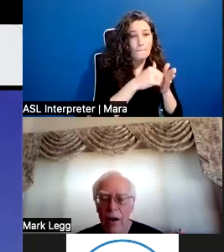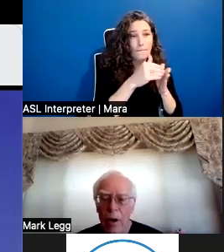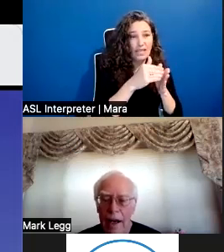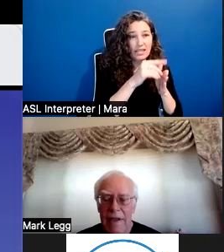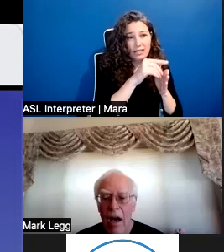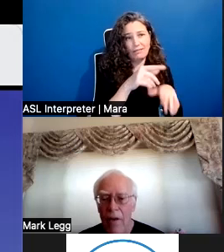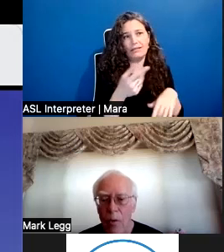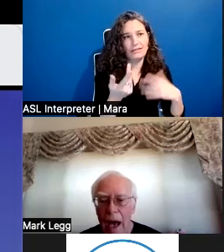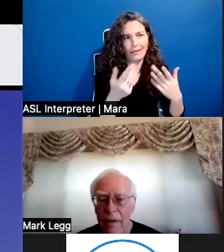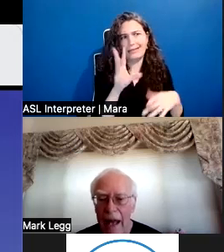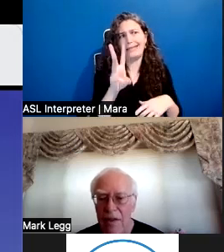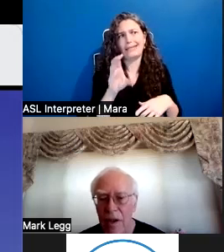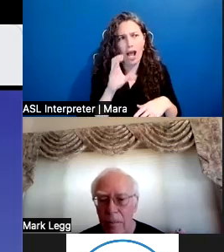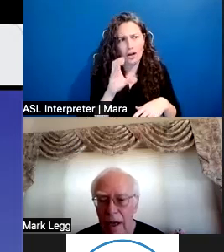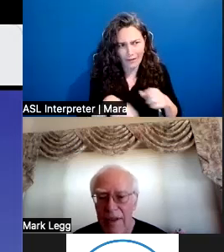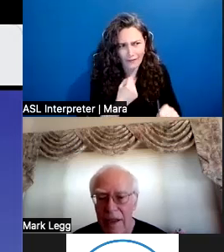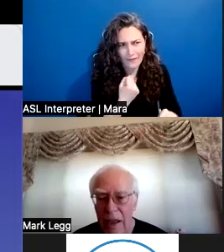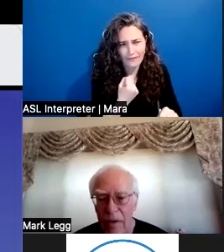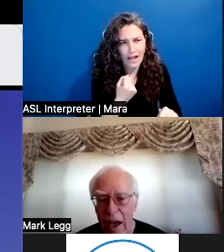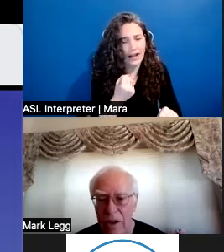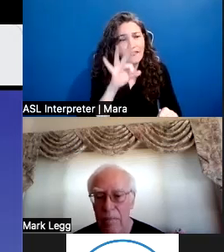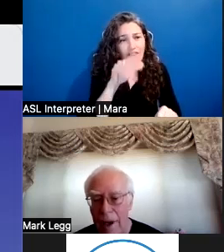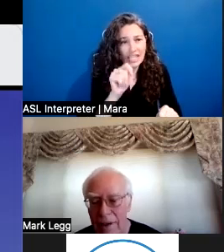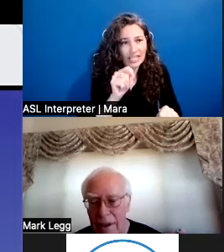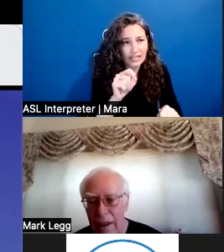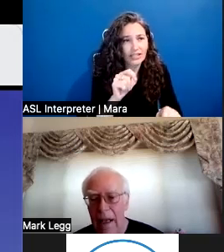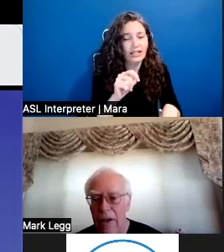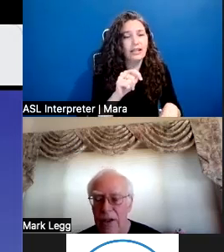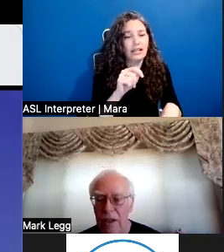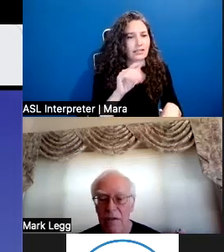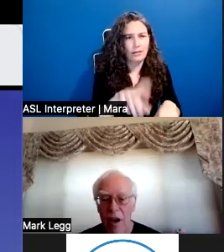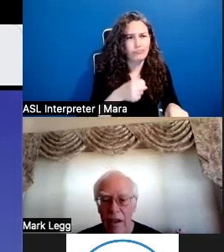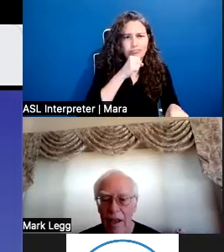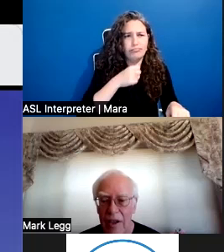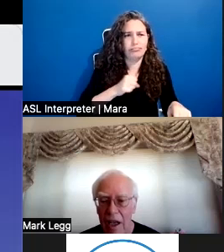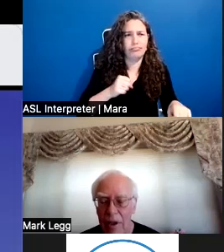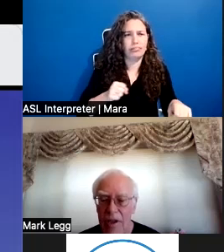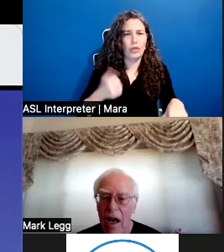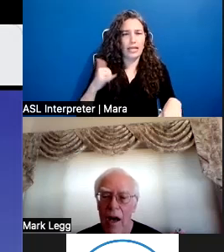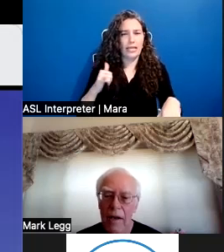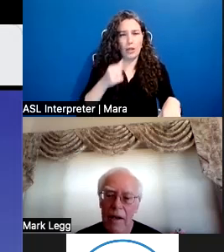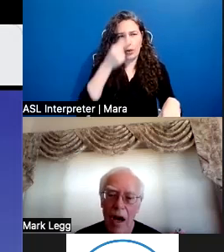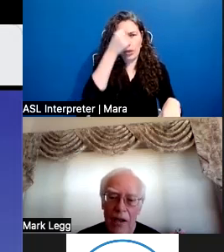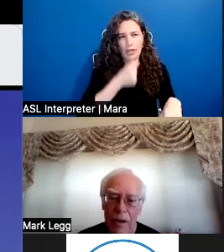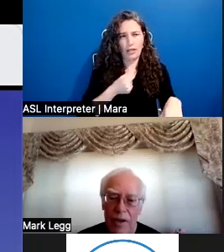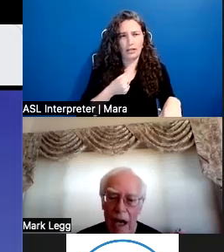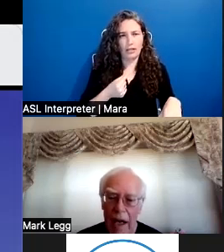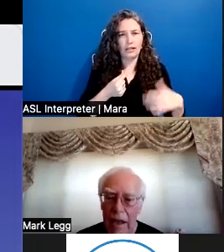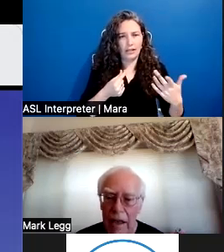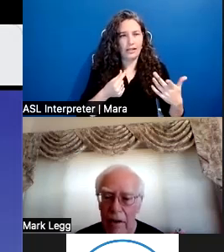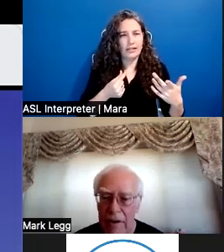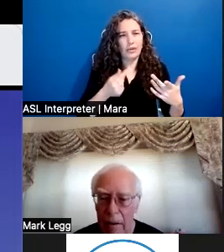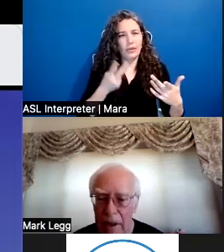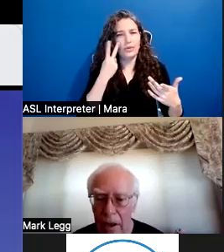fault. Whereas on the right, that's from 600,000 to present. And you see this very thick sediments on the offshore